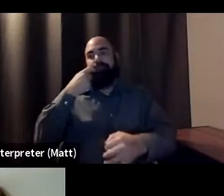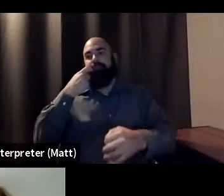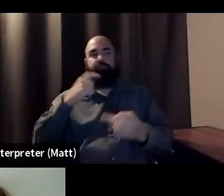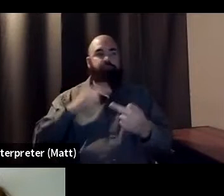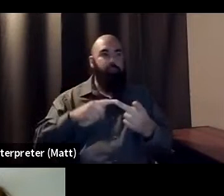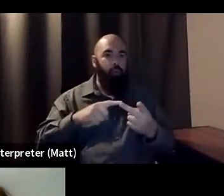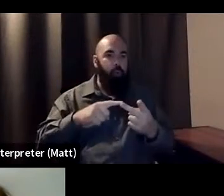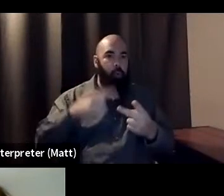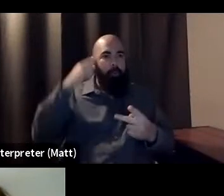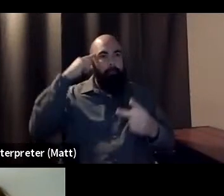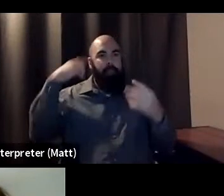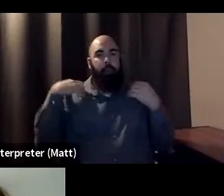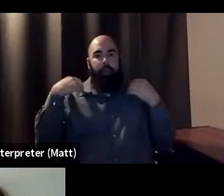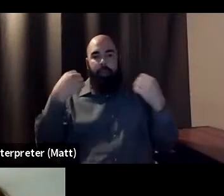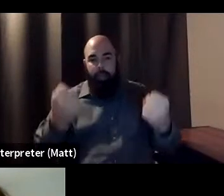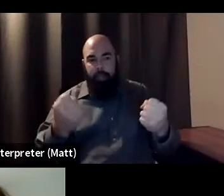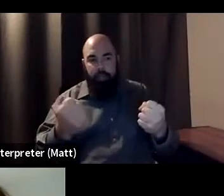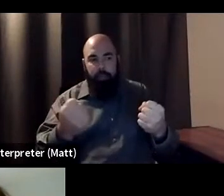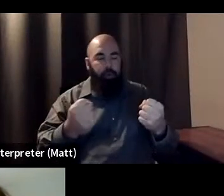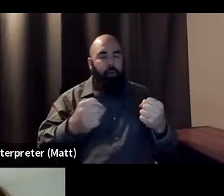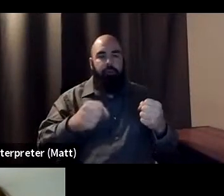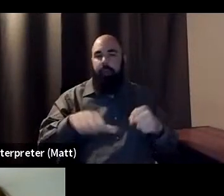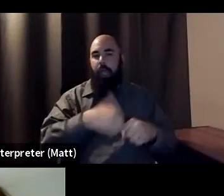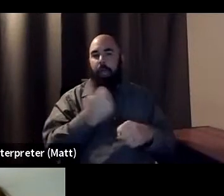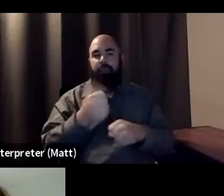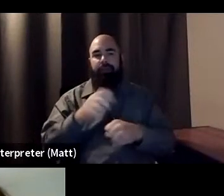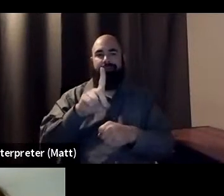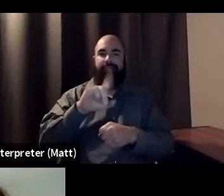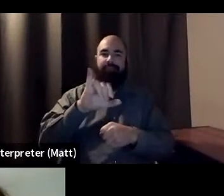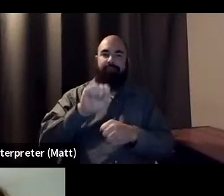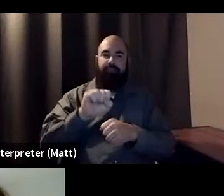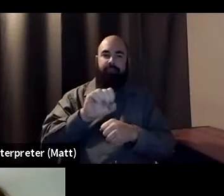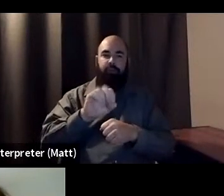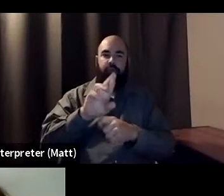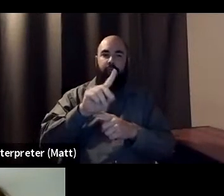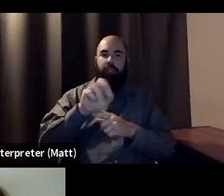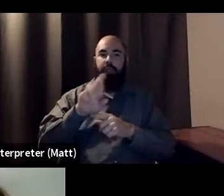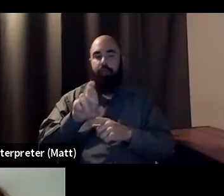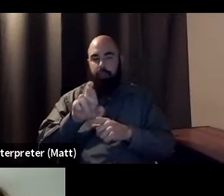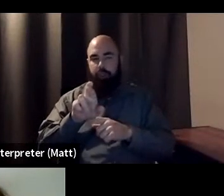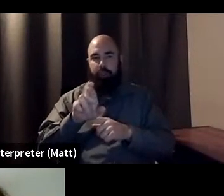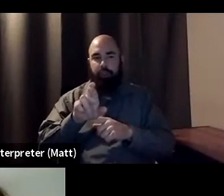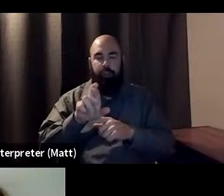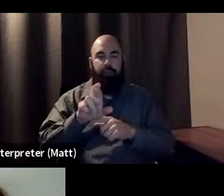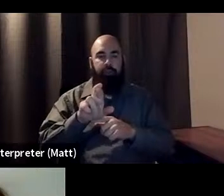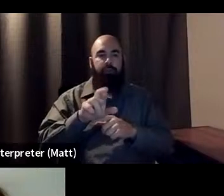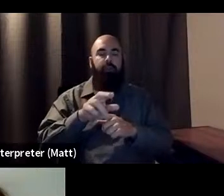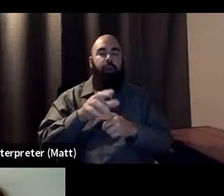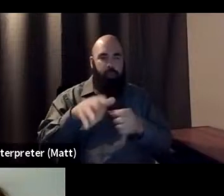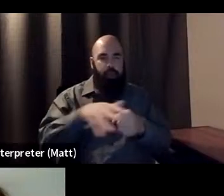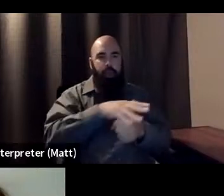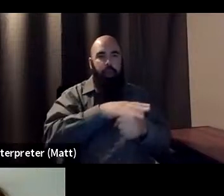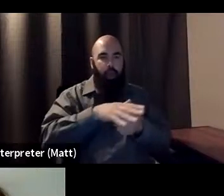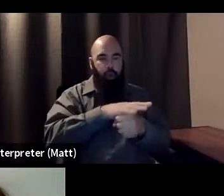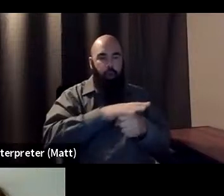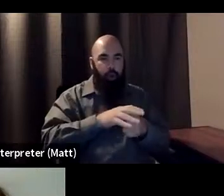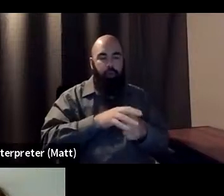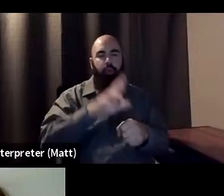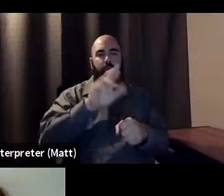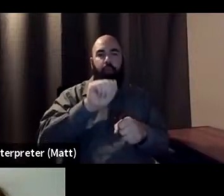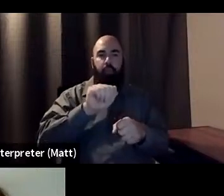developmental disorders. We serve citizens in Montgomery County, Pulaski, Floyd, and Giles County, as well as the city of